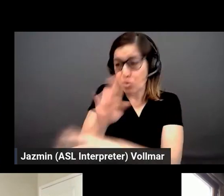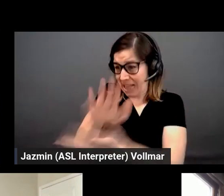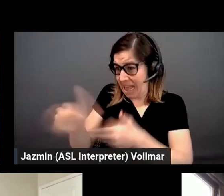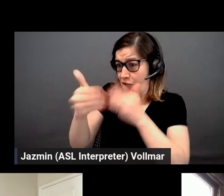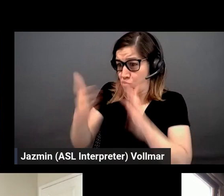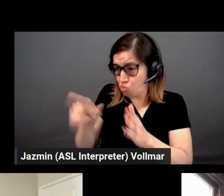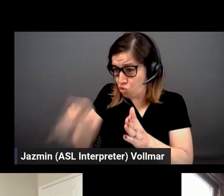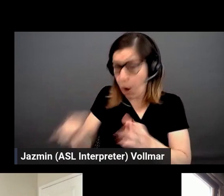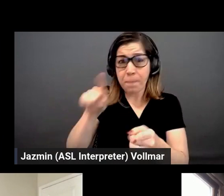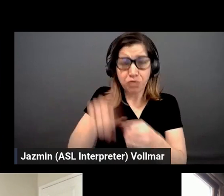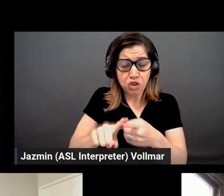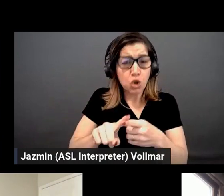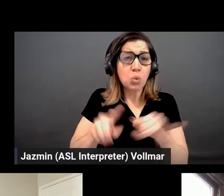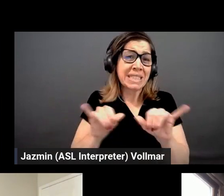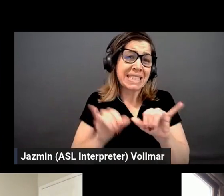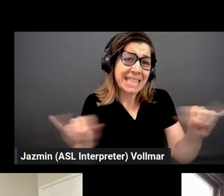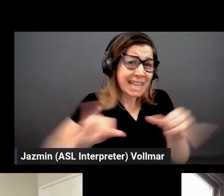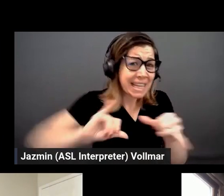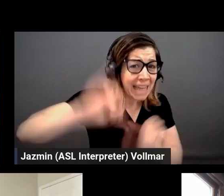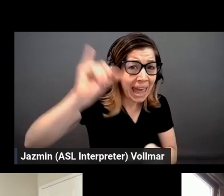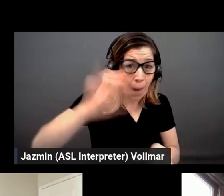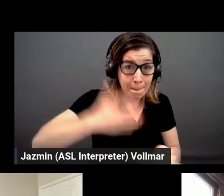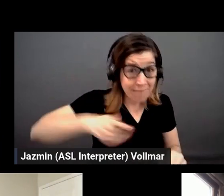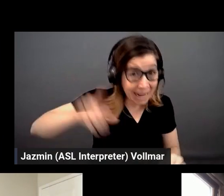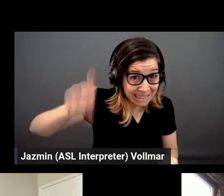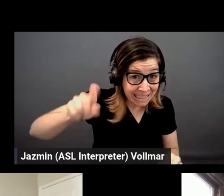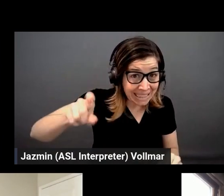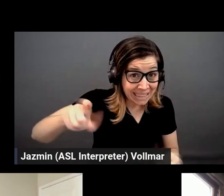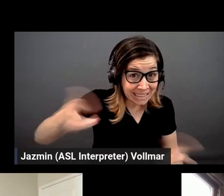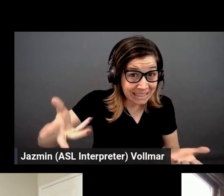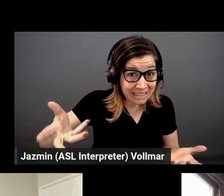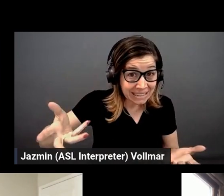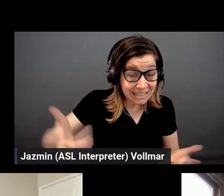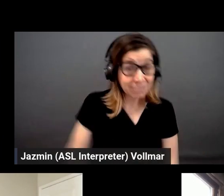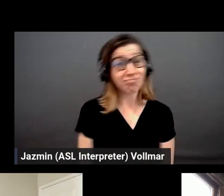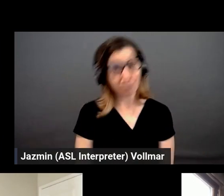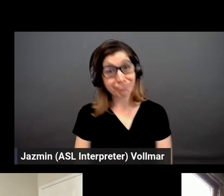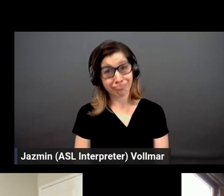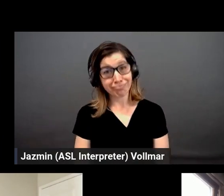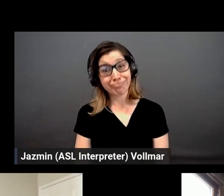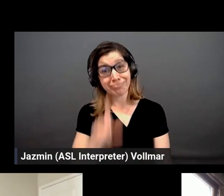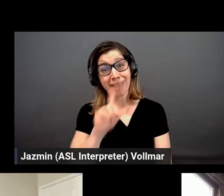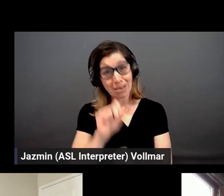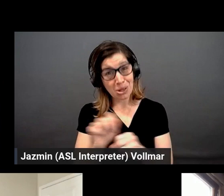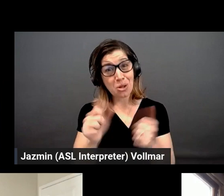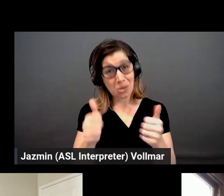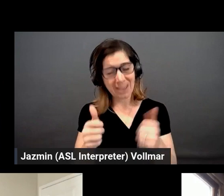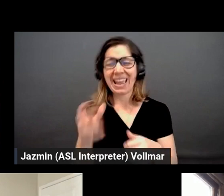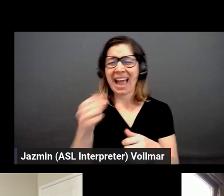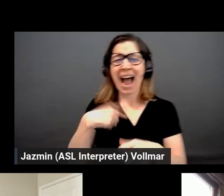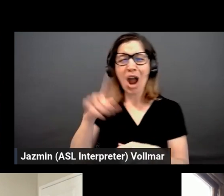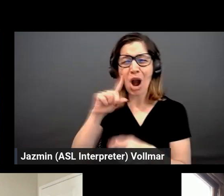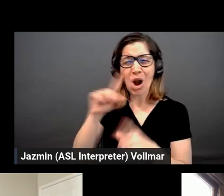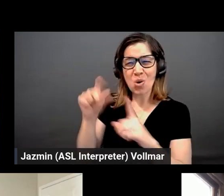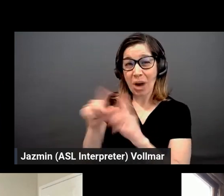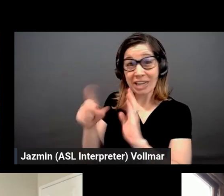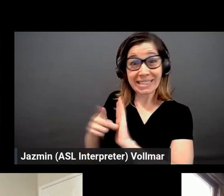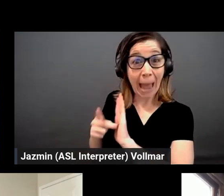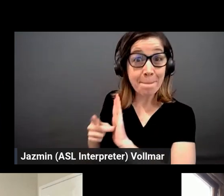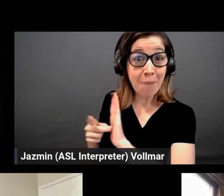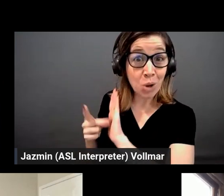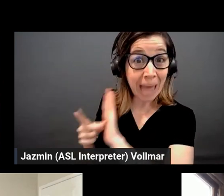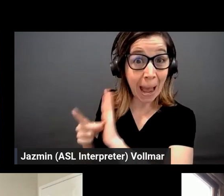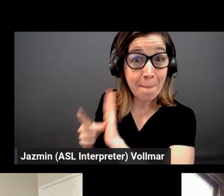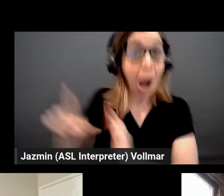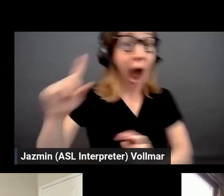to scale my needs even further, essentially. Absolutely. And I heard the word demo. Steve, did you hear demo? I heard the word